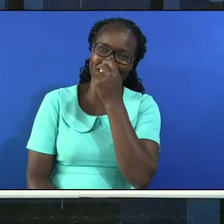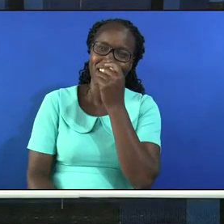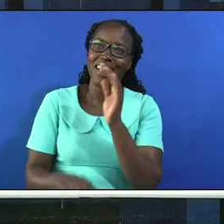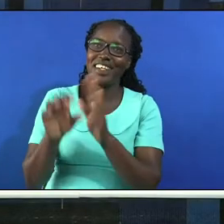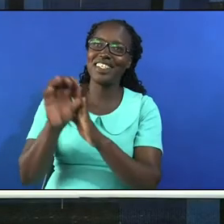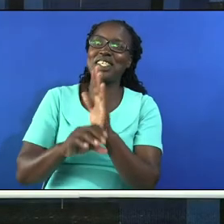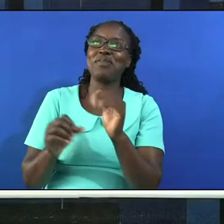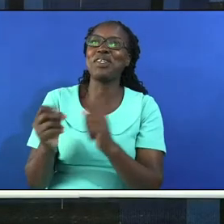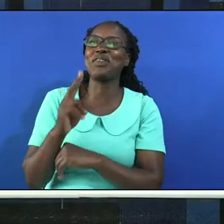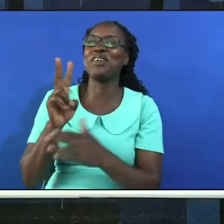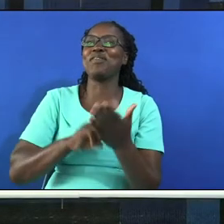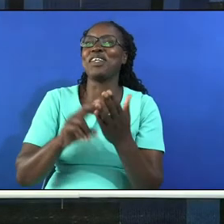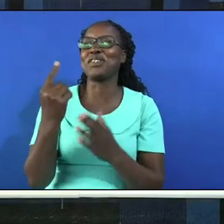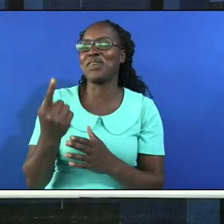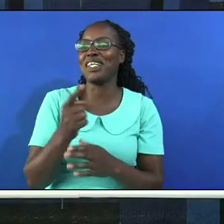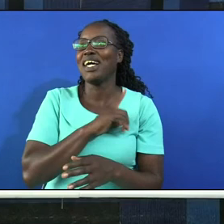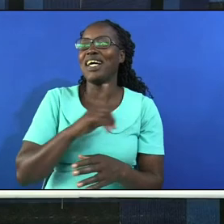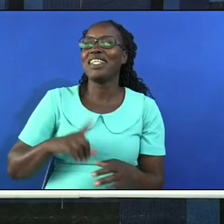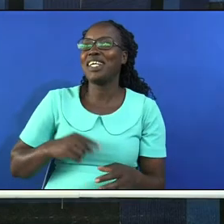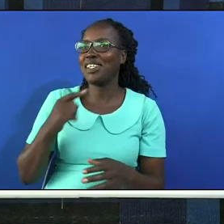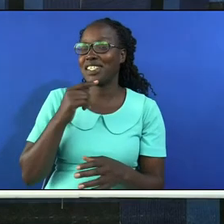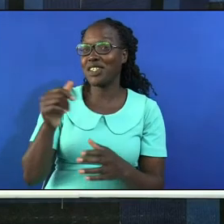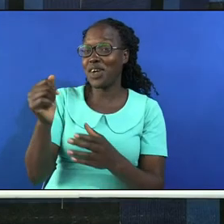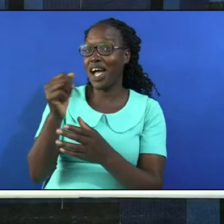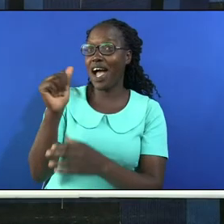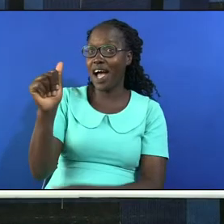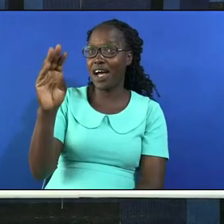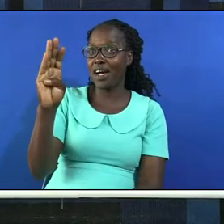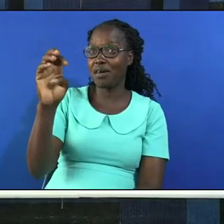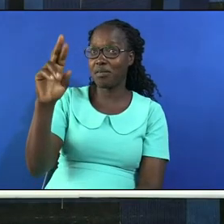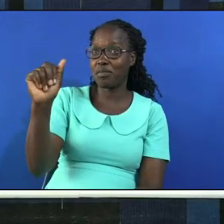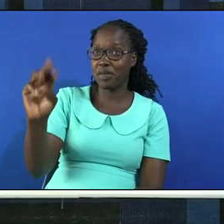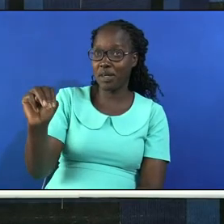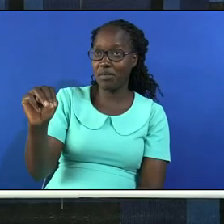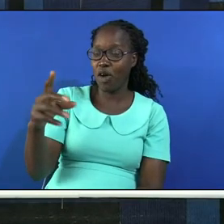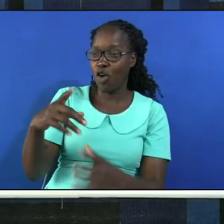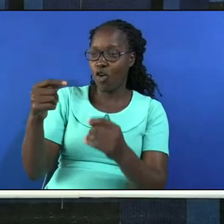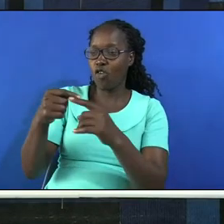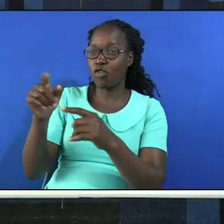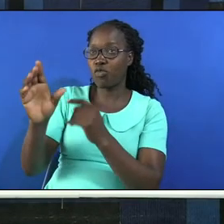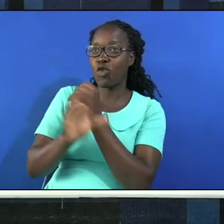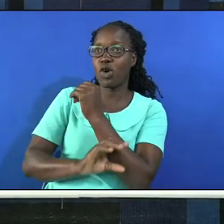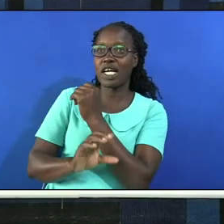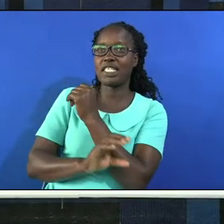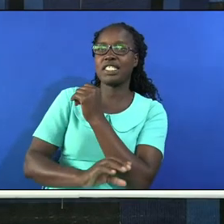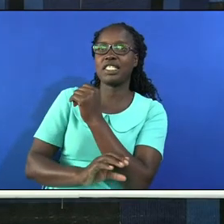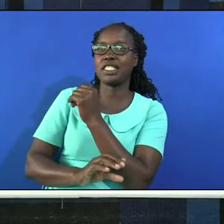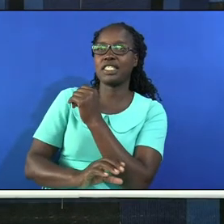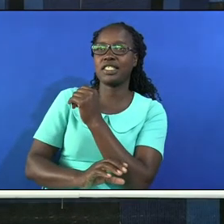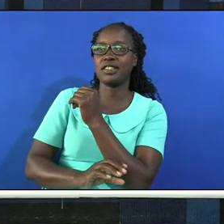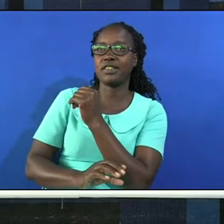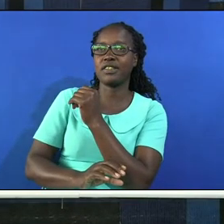Genesis chapter 12 verse 1. The Lord said to Abraham, go from your country.